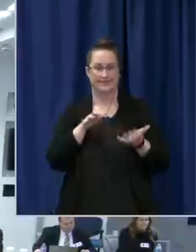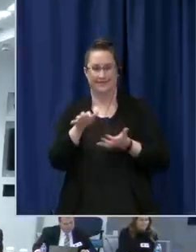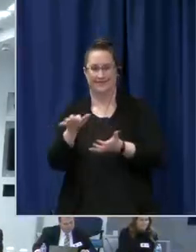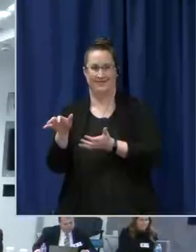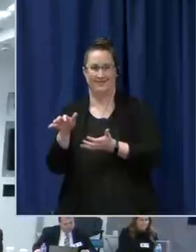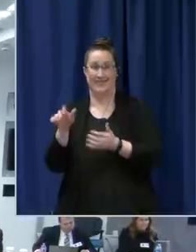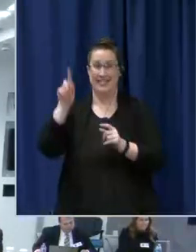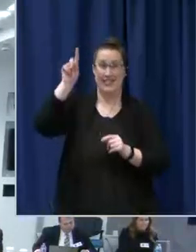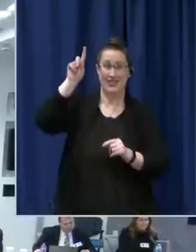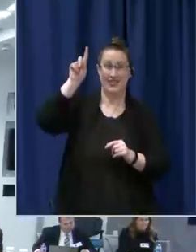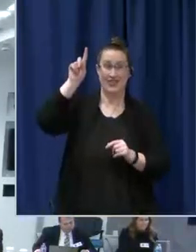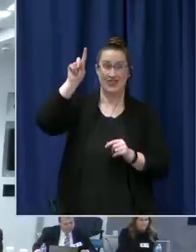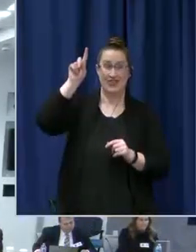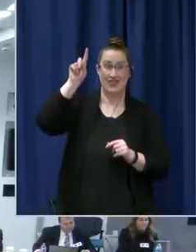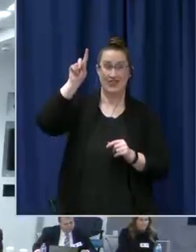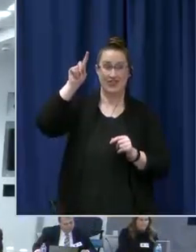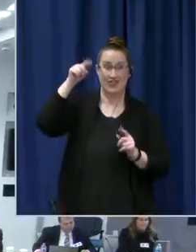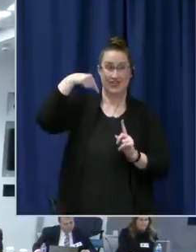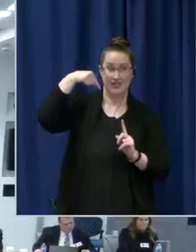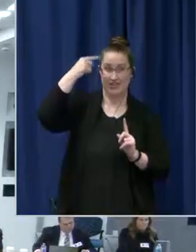Over here.